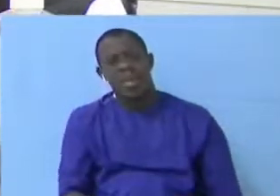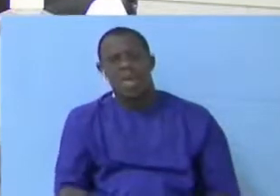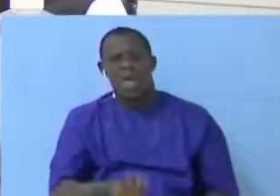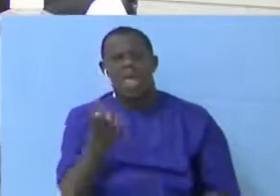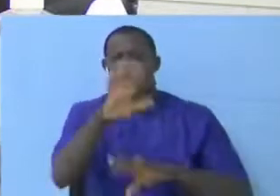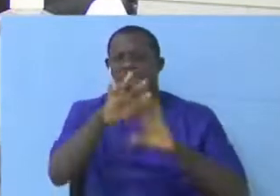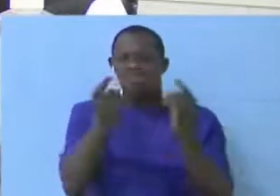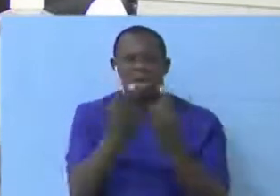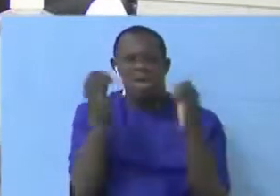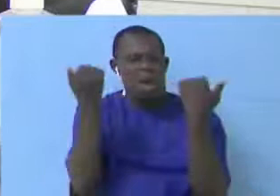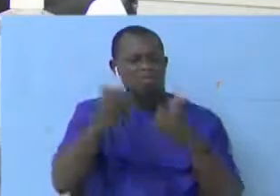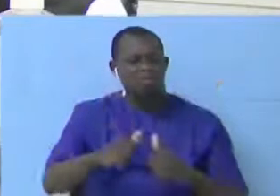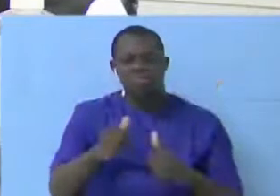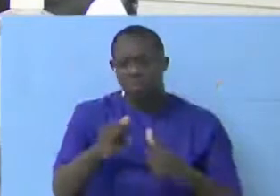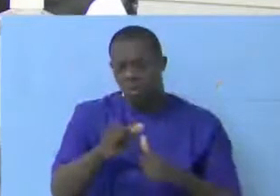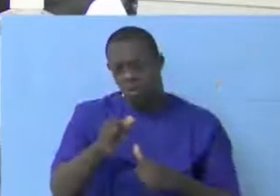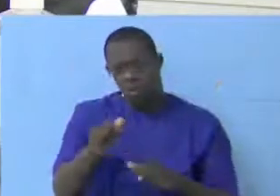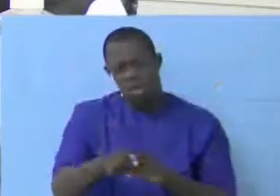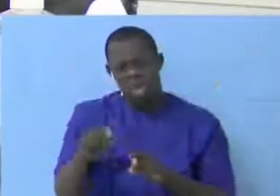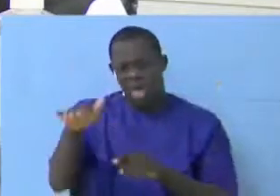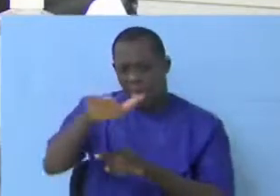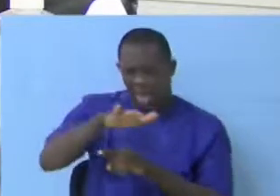whatever happened in one corner,